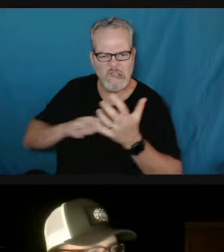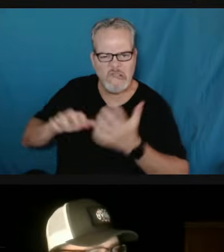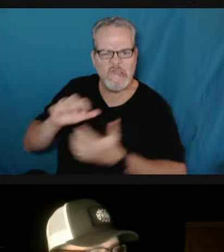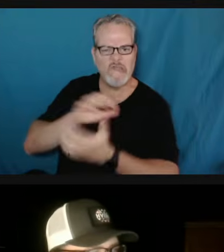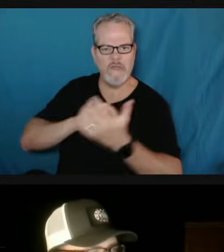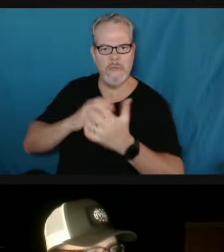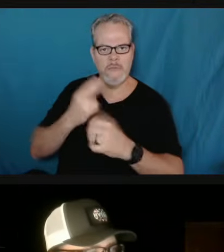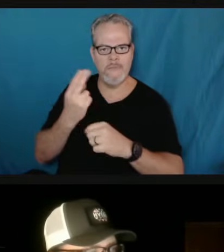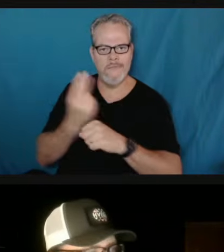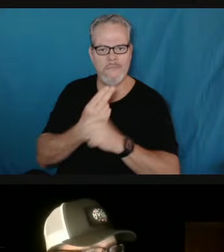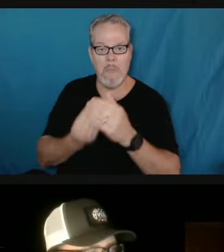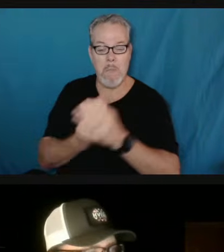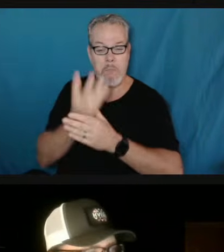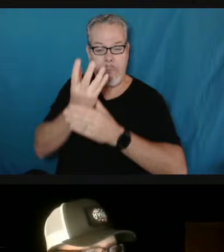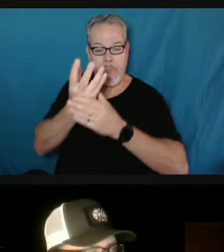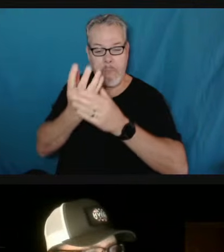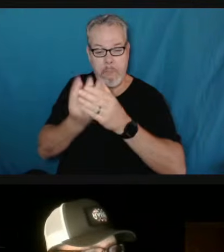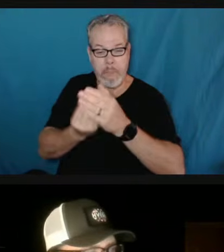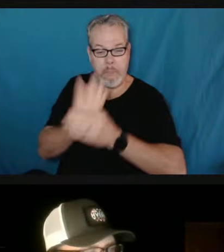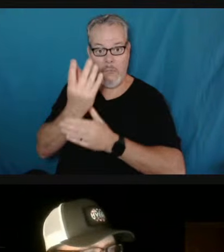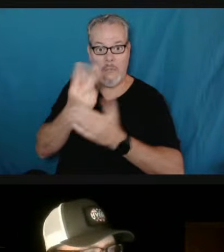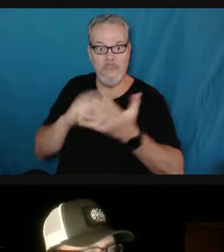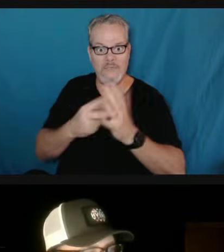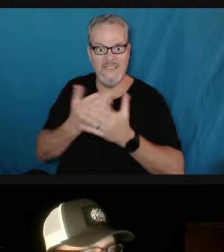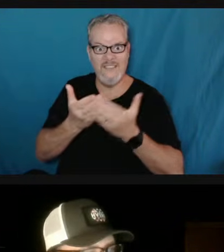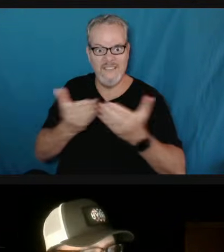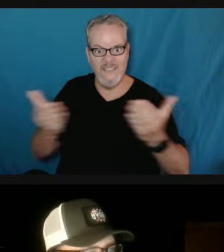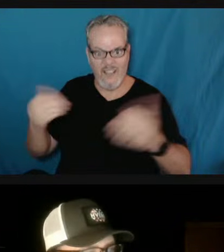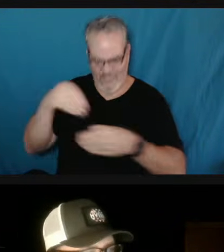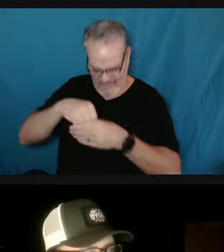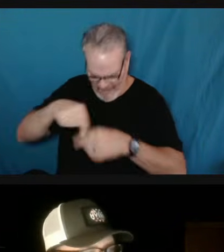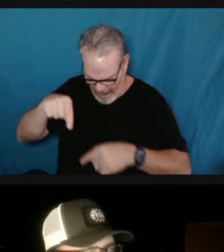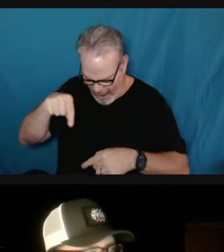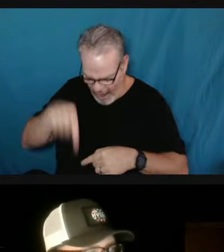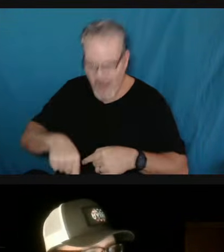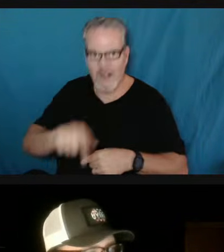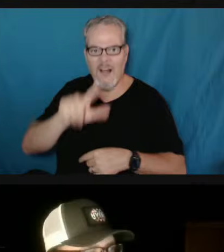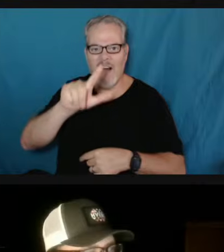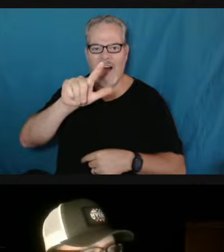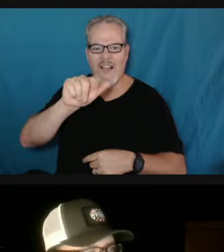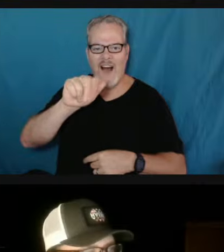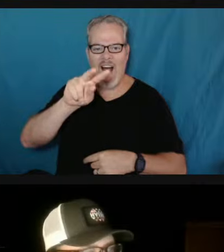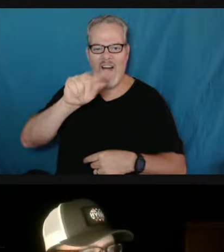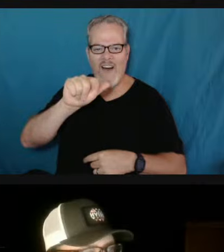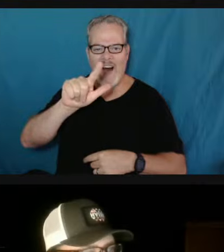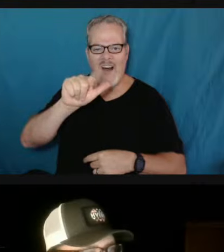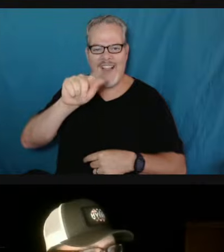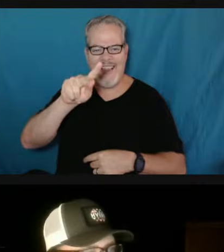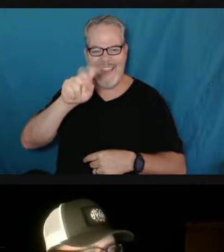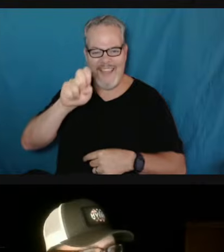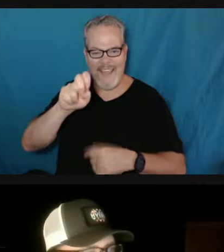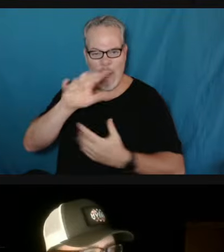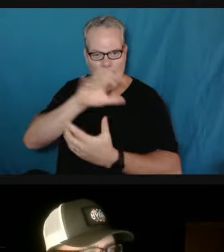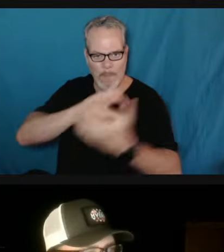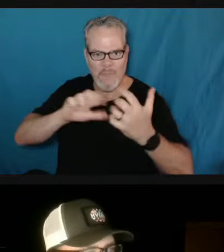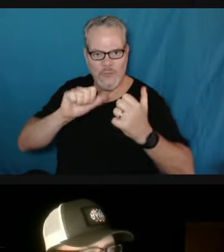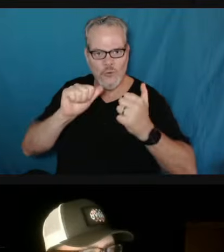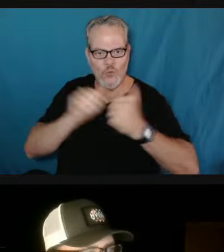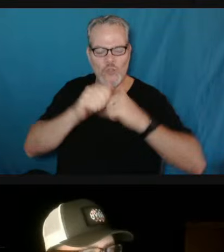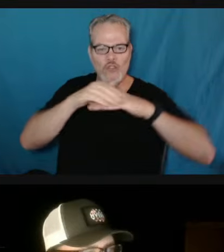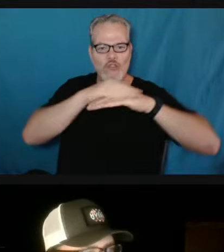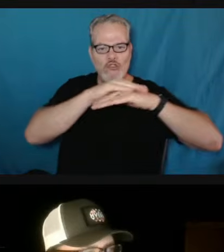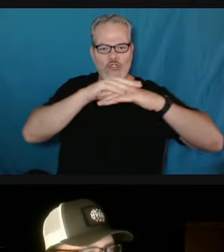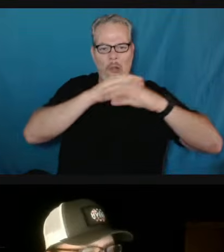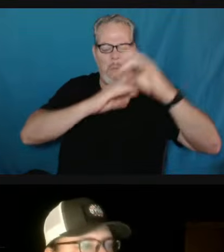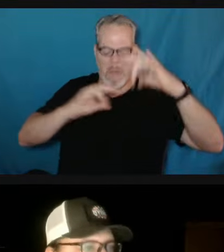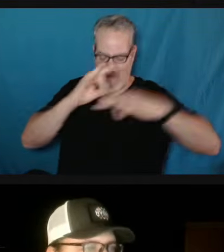well being shot back out and captured in some of these flows too. So that is the volcano watch for this